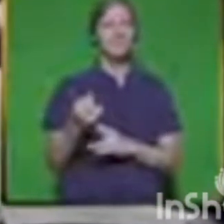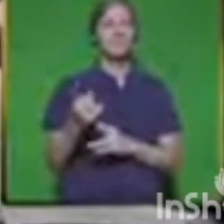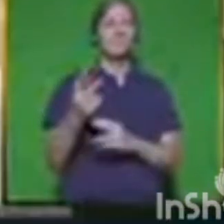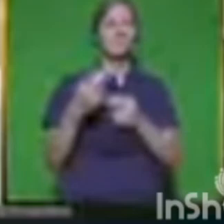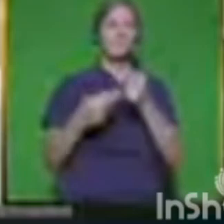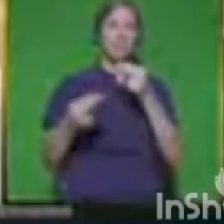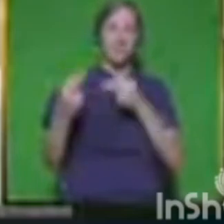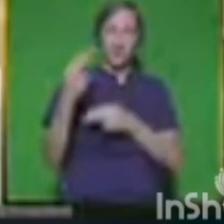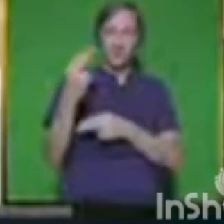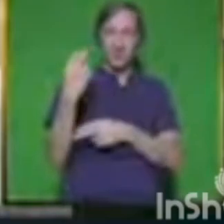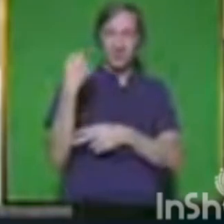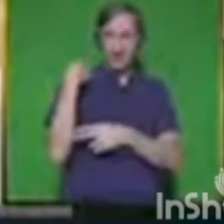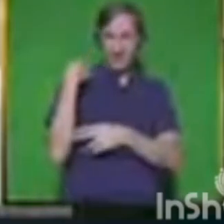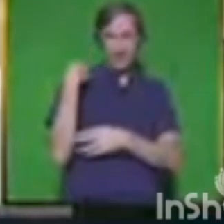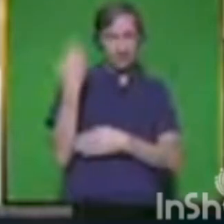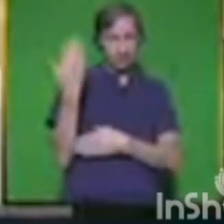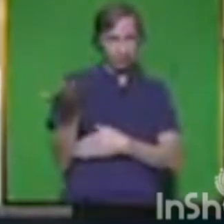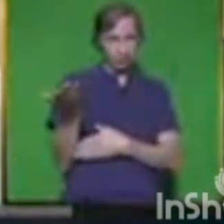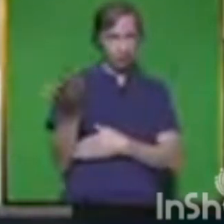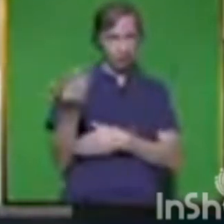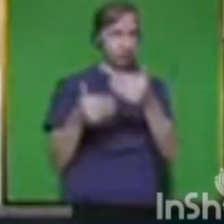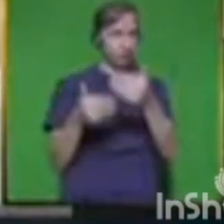proceed.